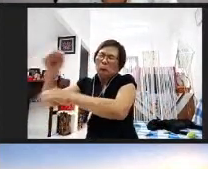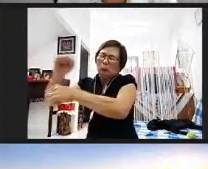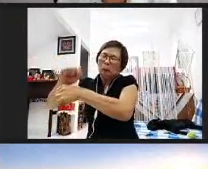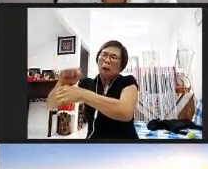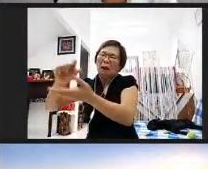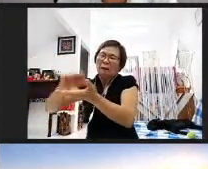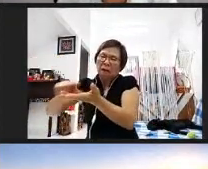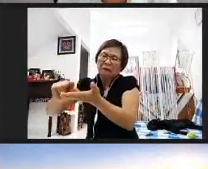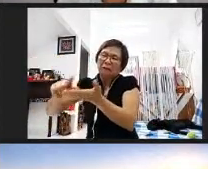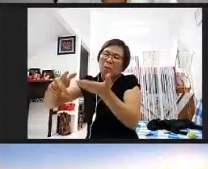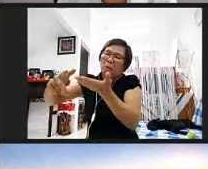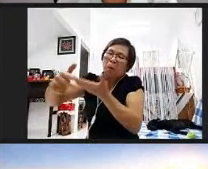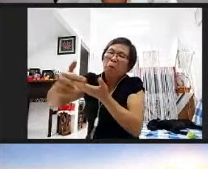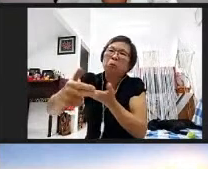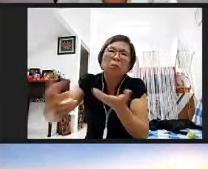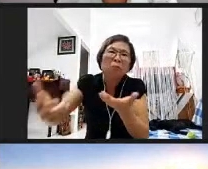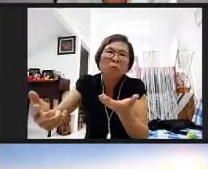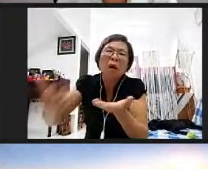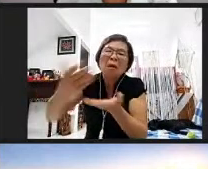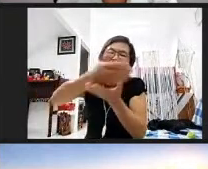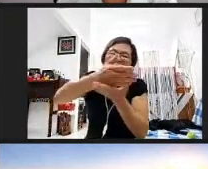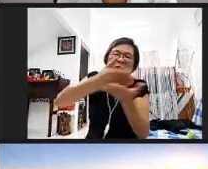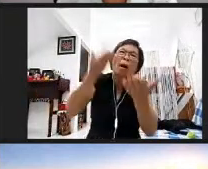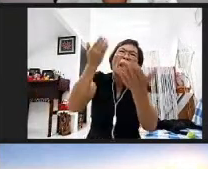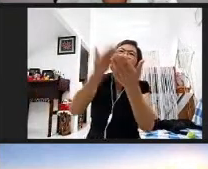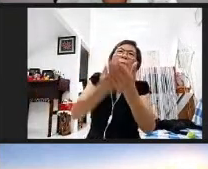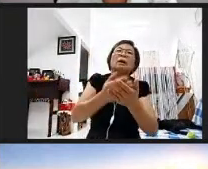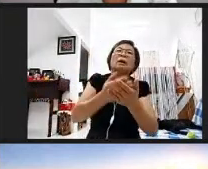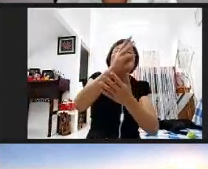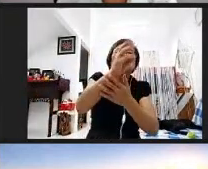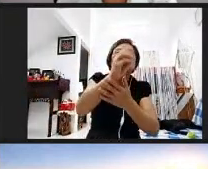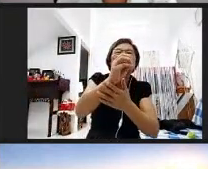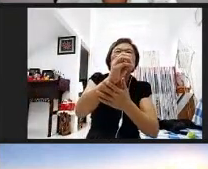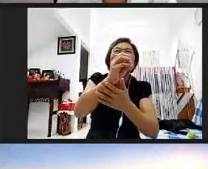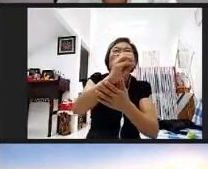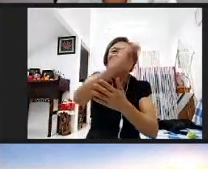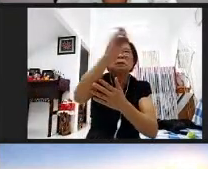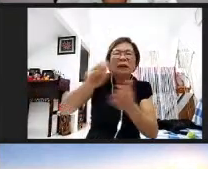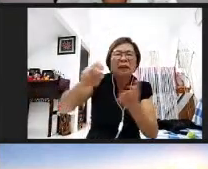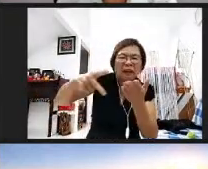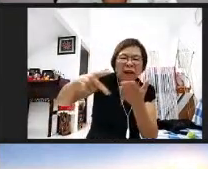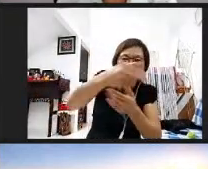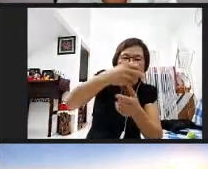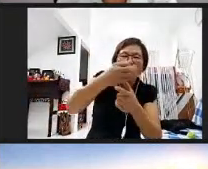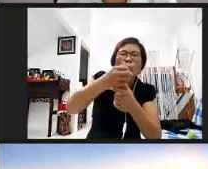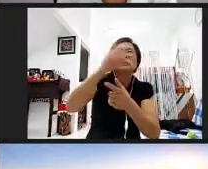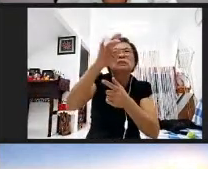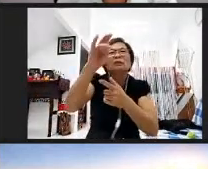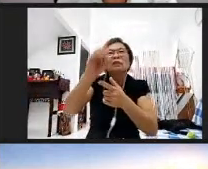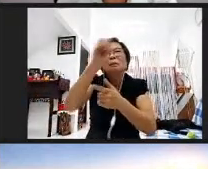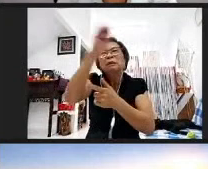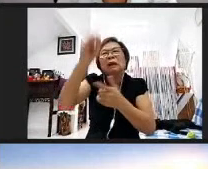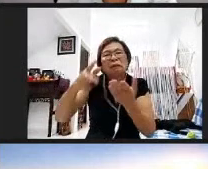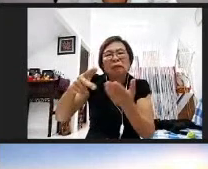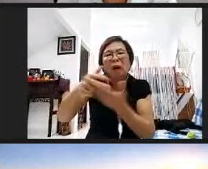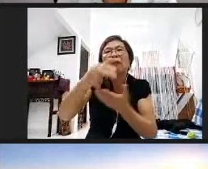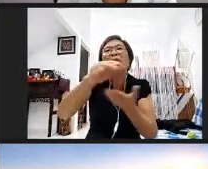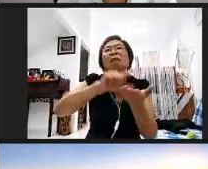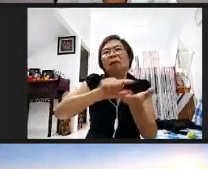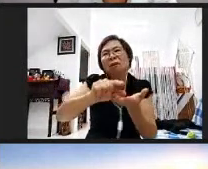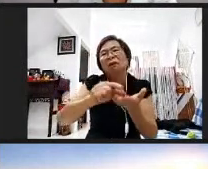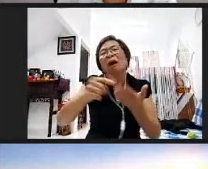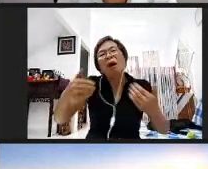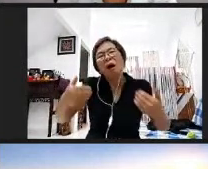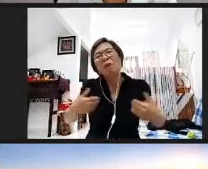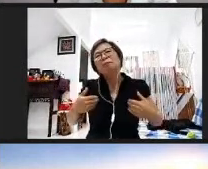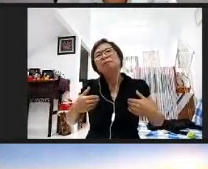cut, some up to 60–70%. And even those who were allowed to